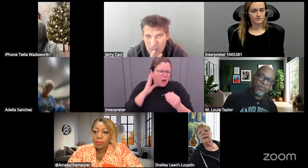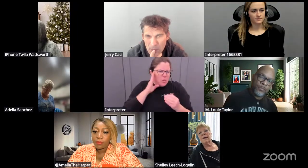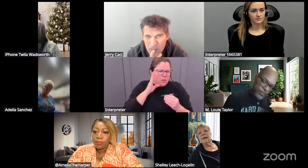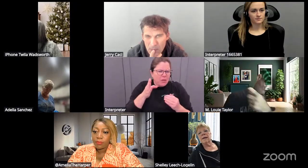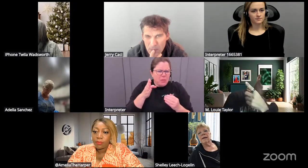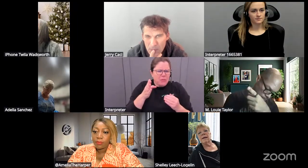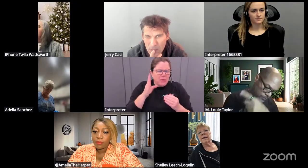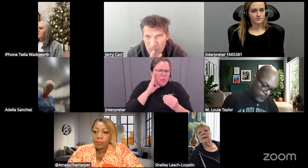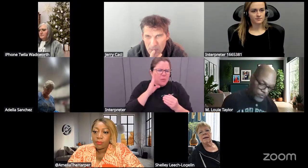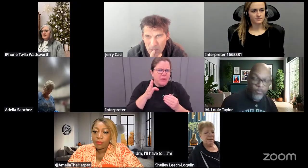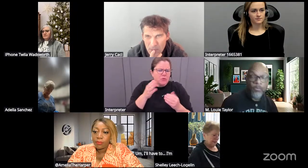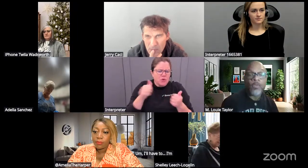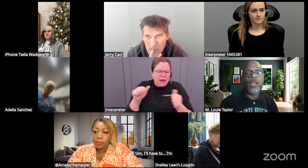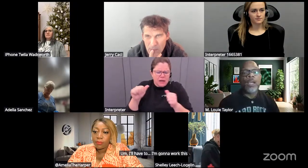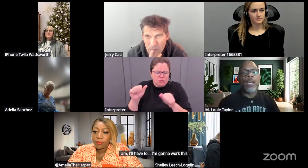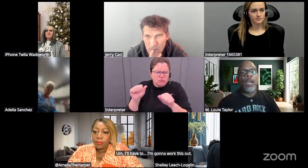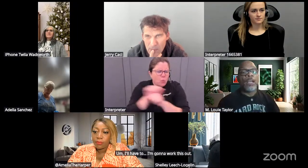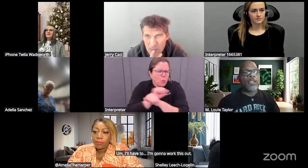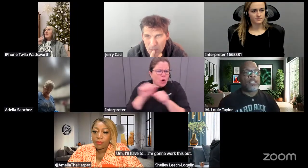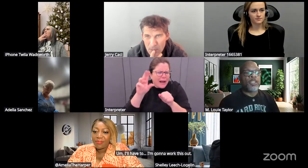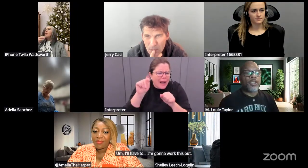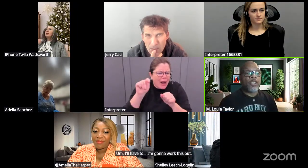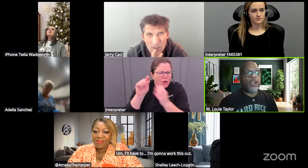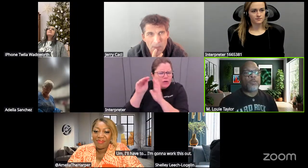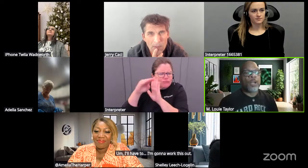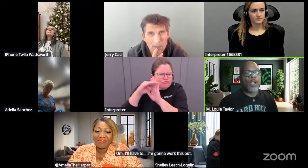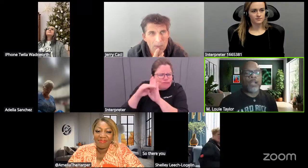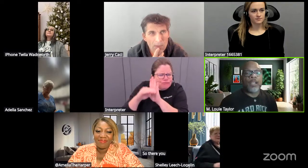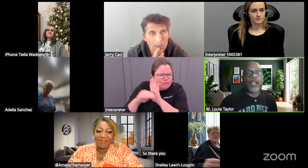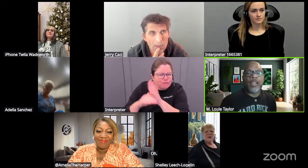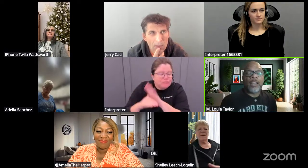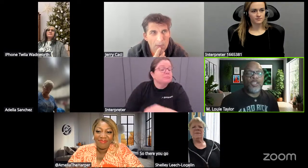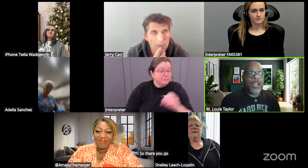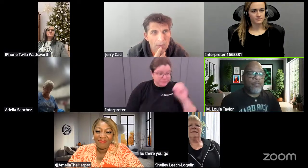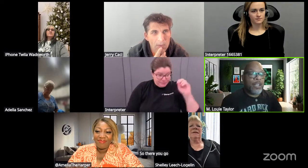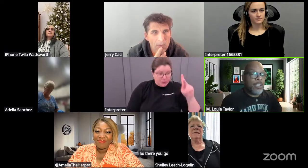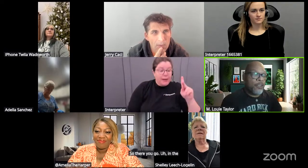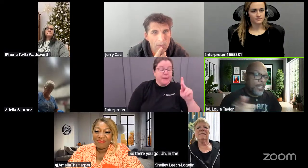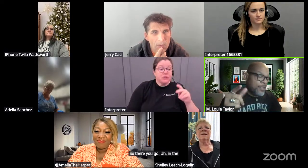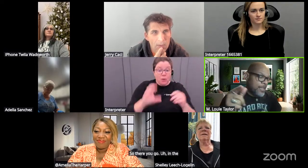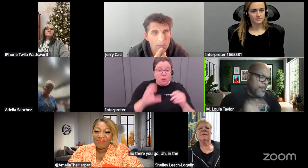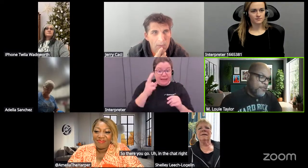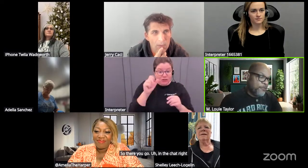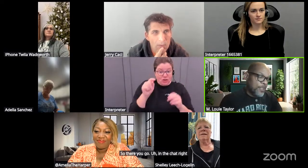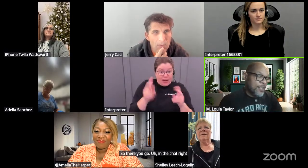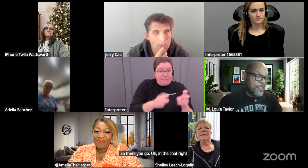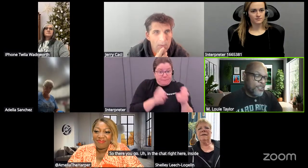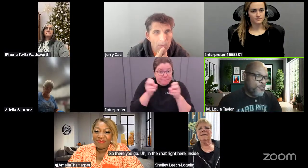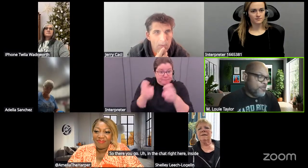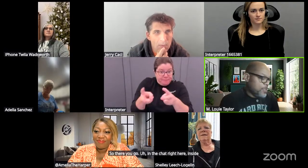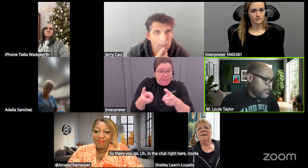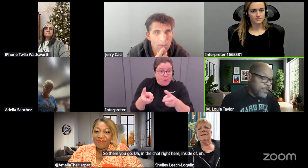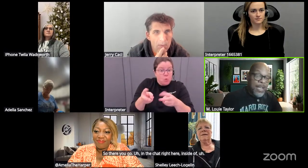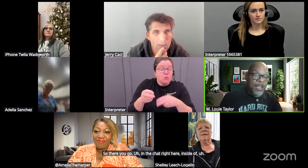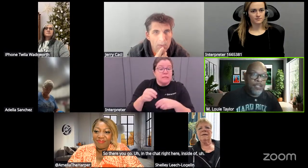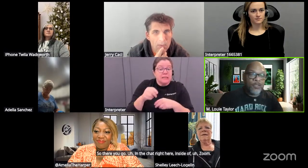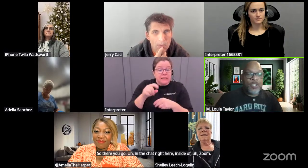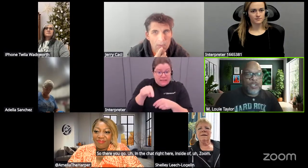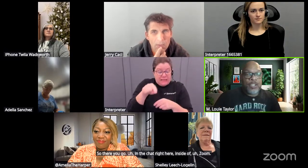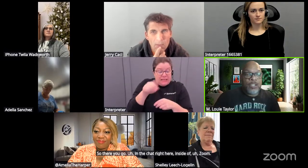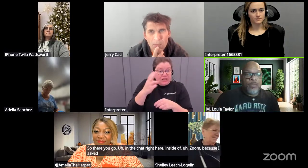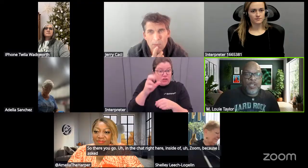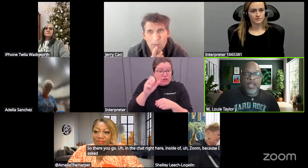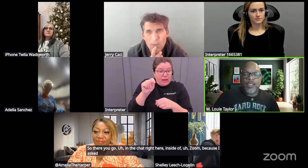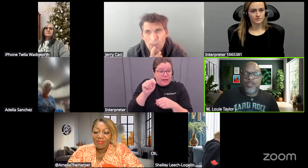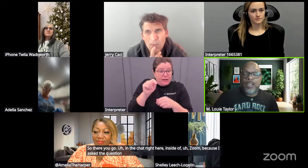I'm gonna work this out. So Oh, there you go. In the chat right here inside of Zoom, because I asked the question